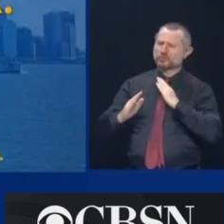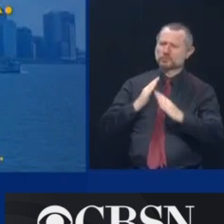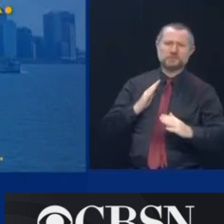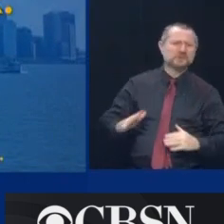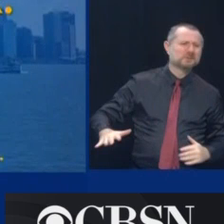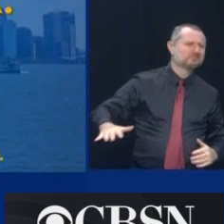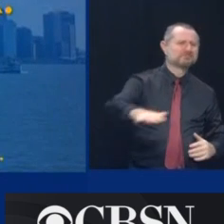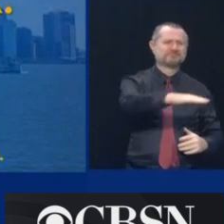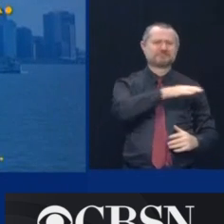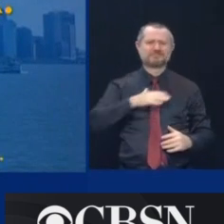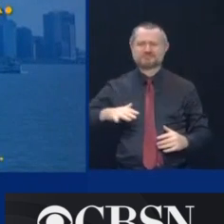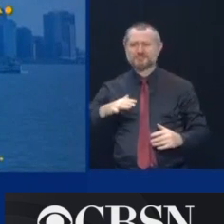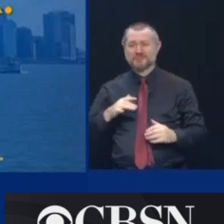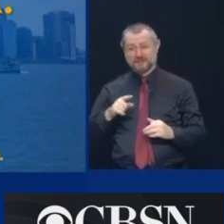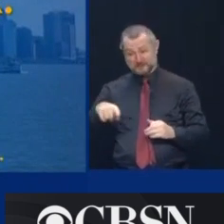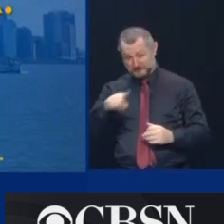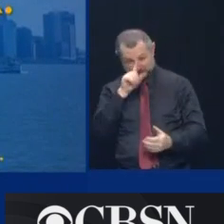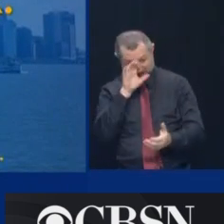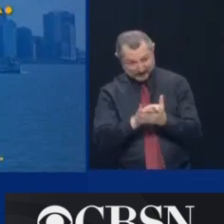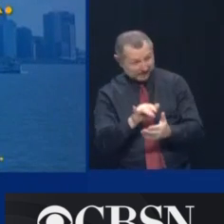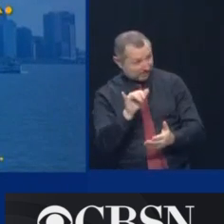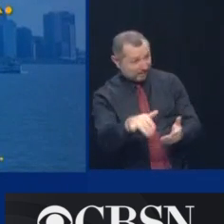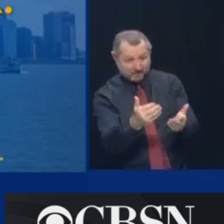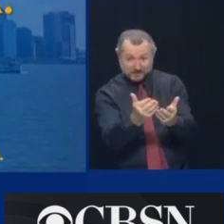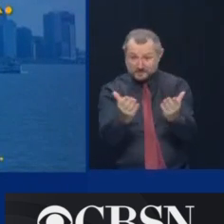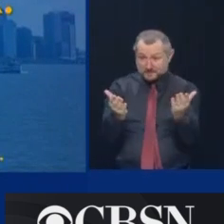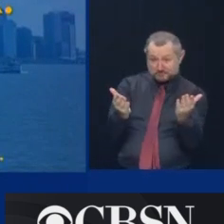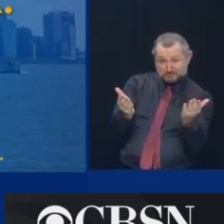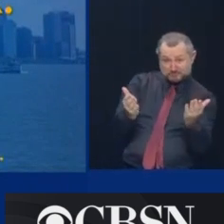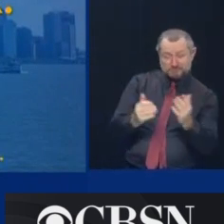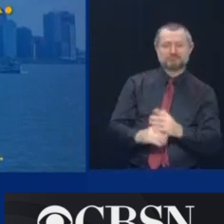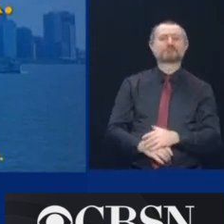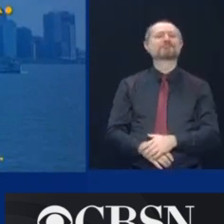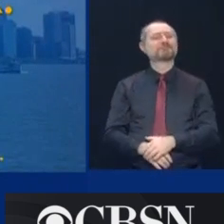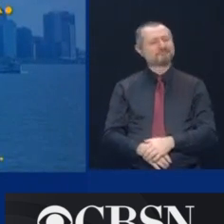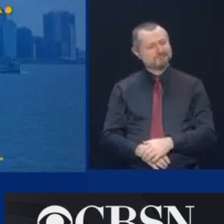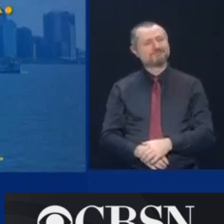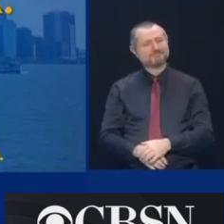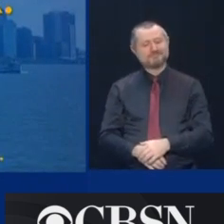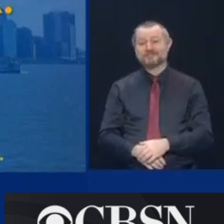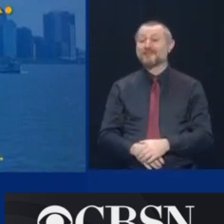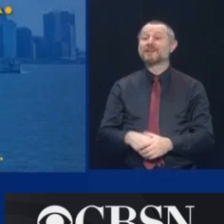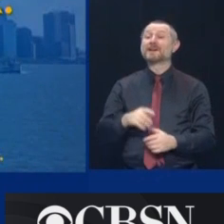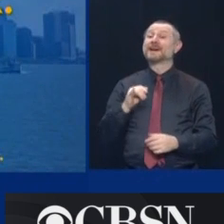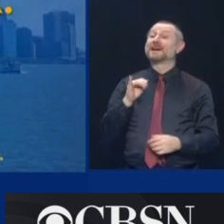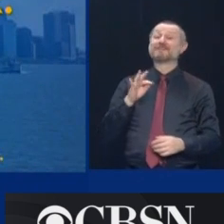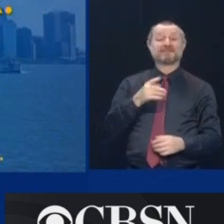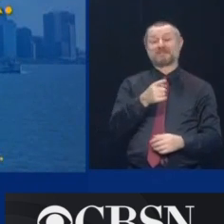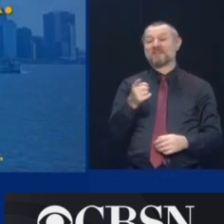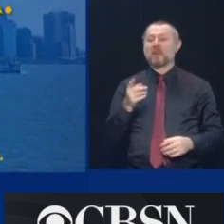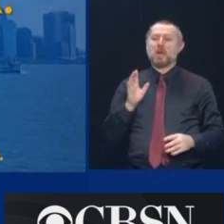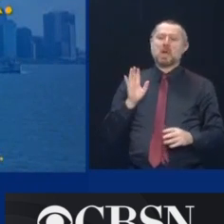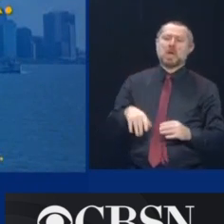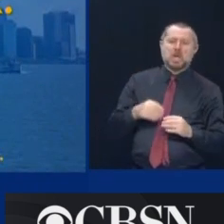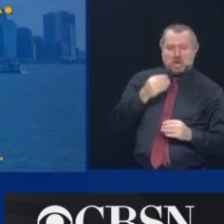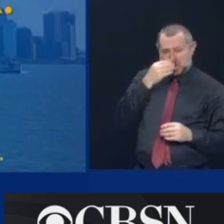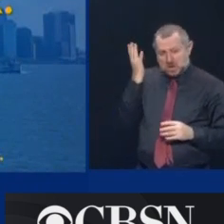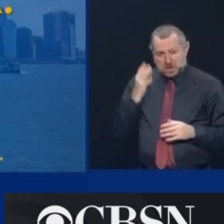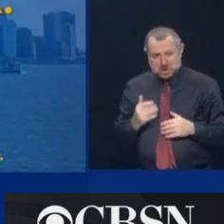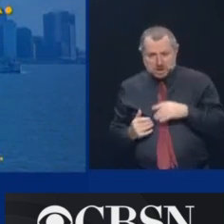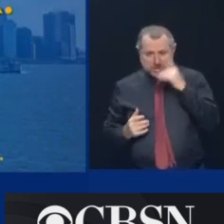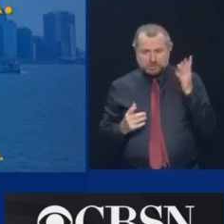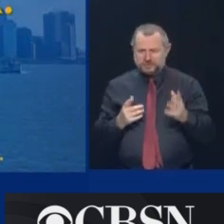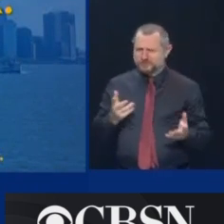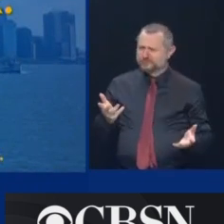believed that. That's what they were honoring. Otherwise, they would have stayed home in bed and said, I'm going to